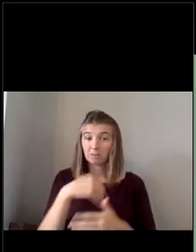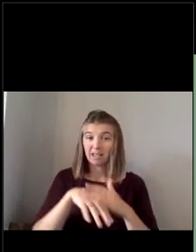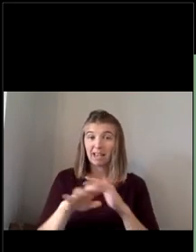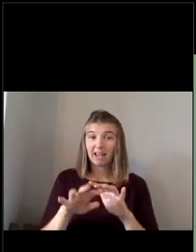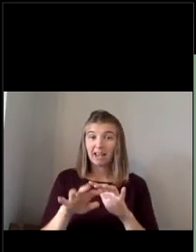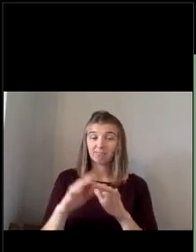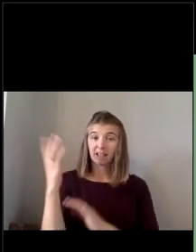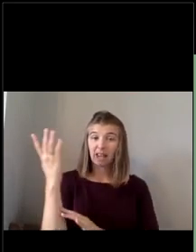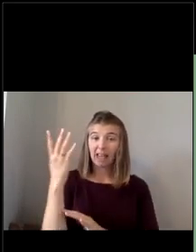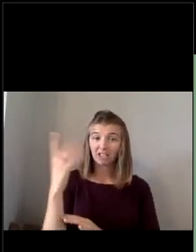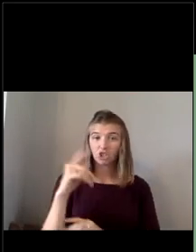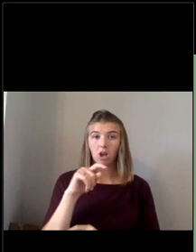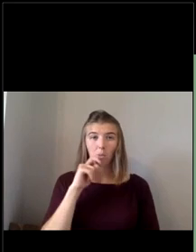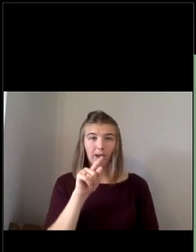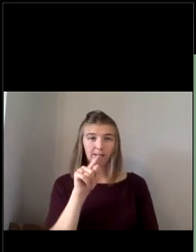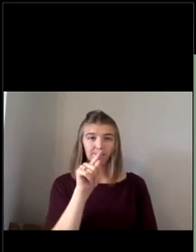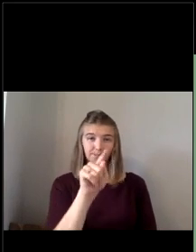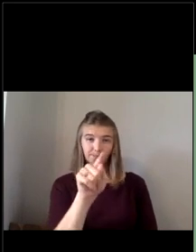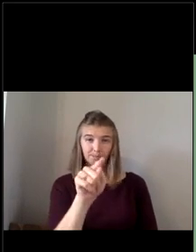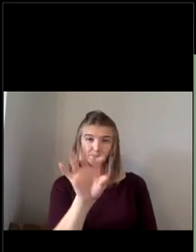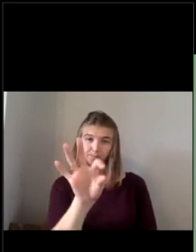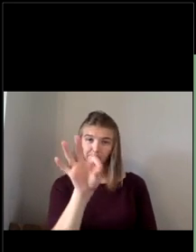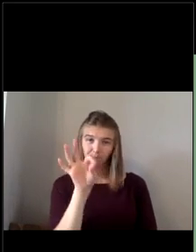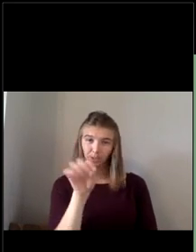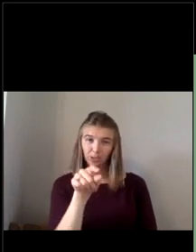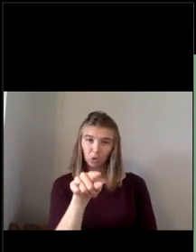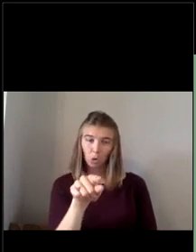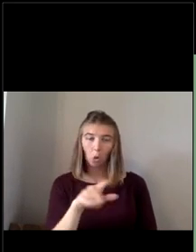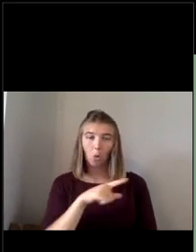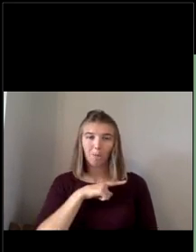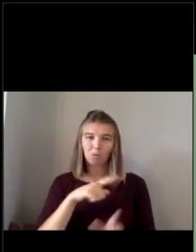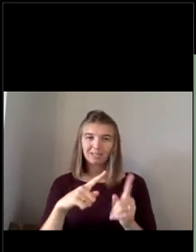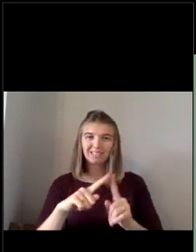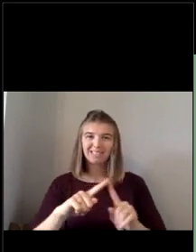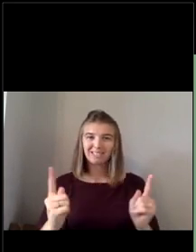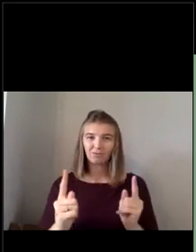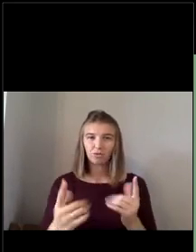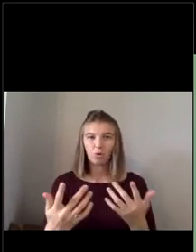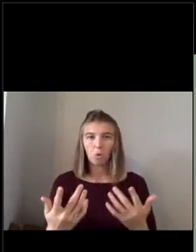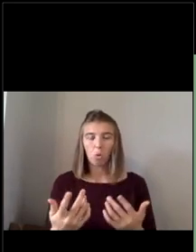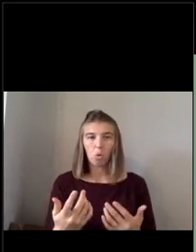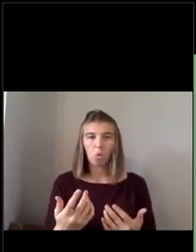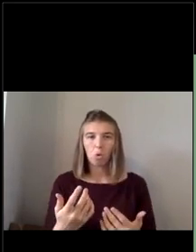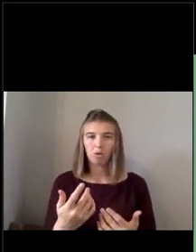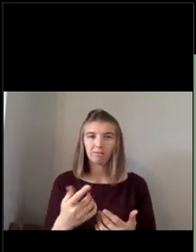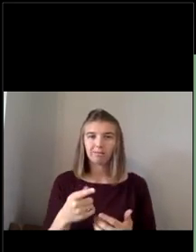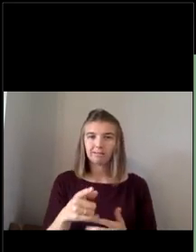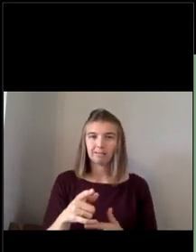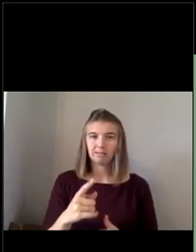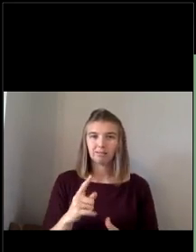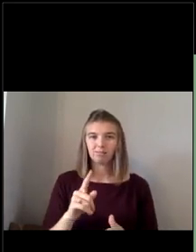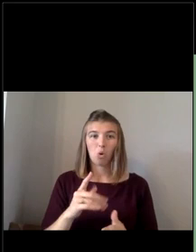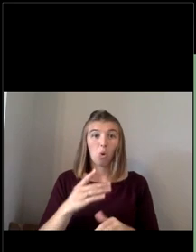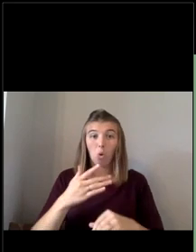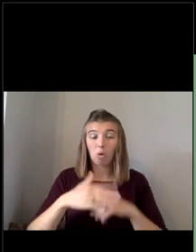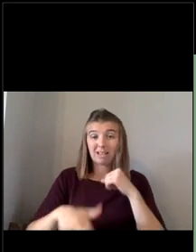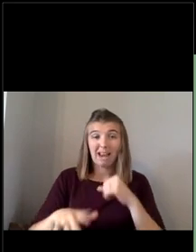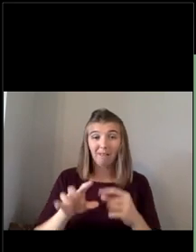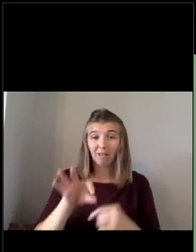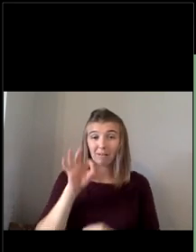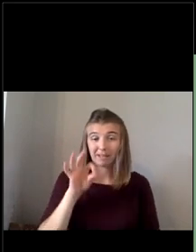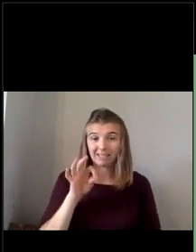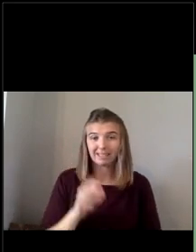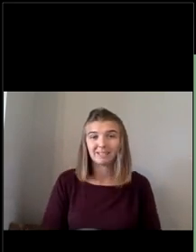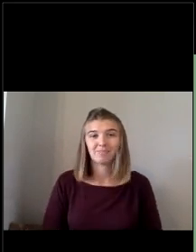minority or the gender representative of your organization. And a sense of you are being tolerated but